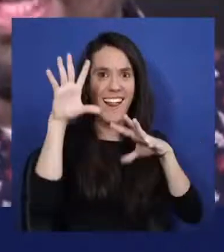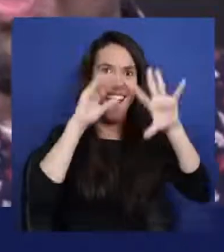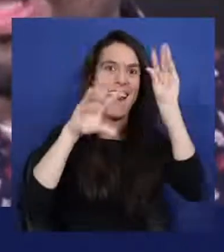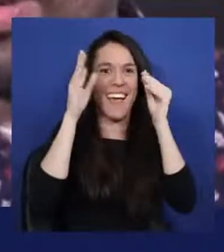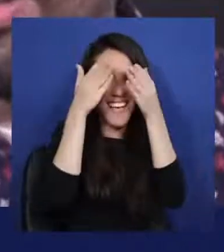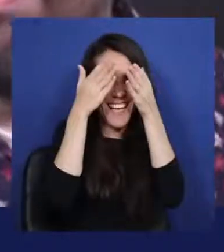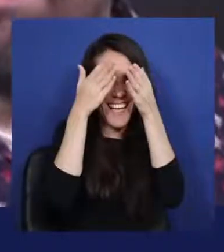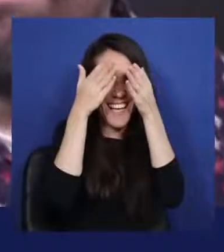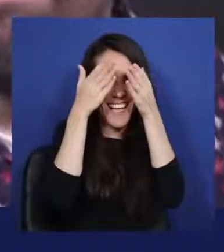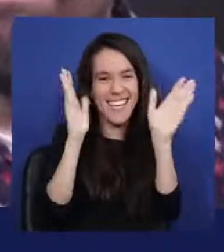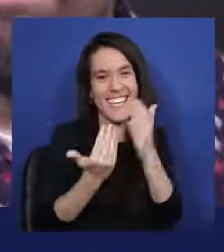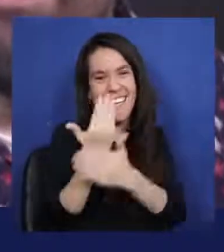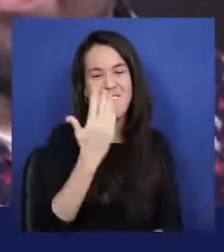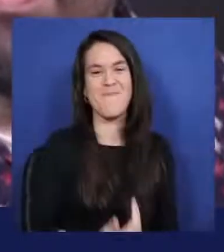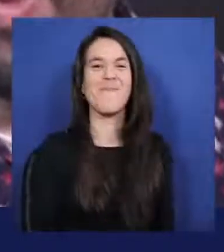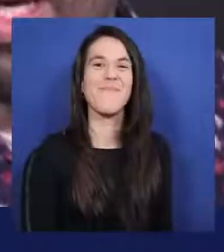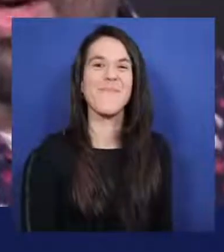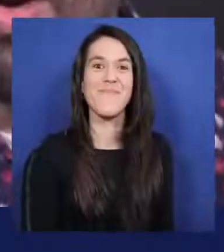That's really cool.